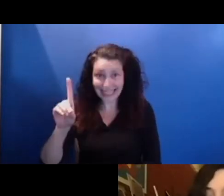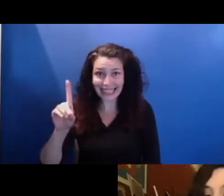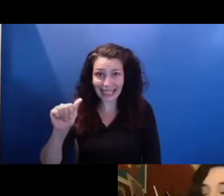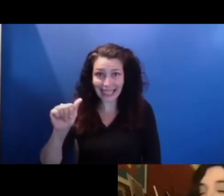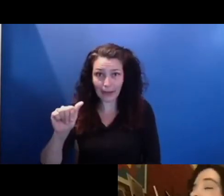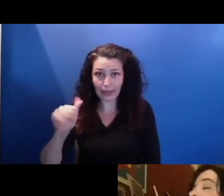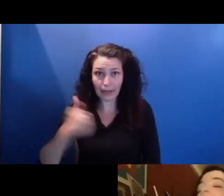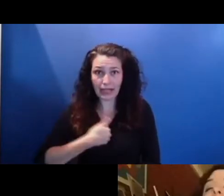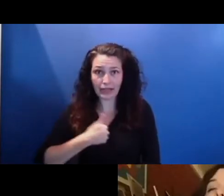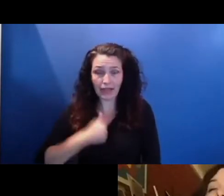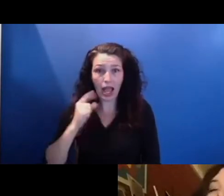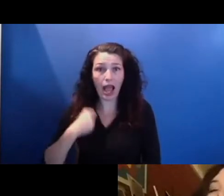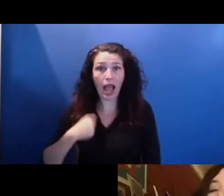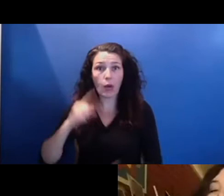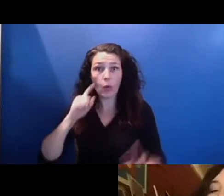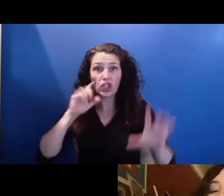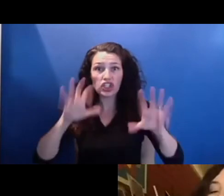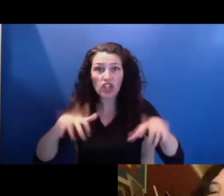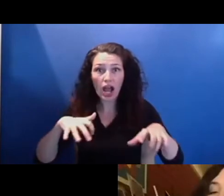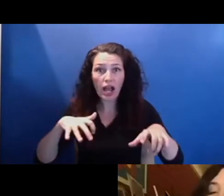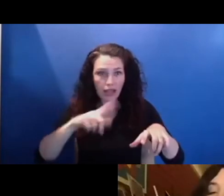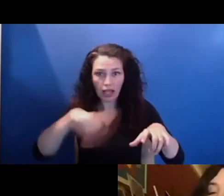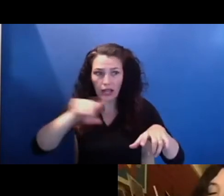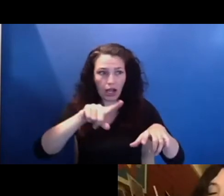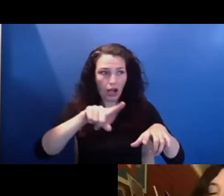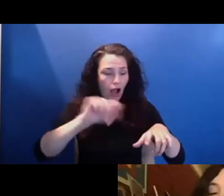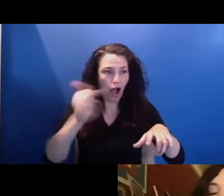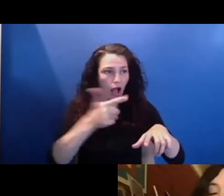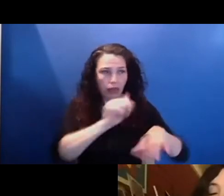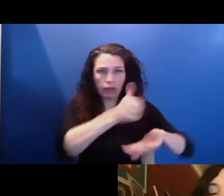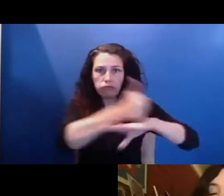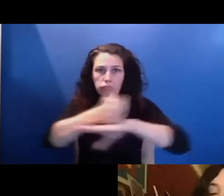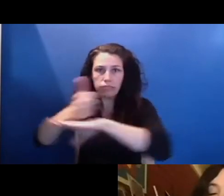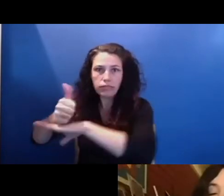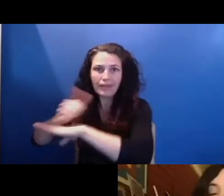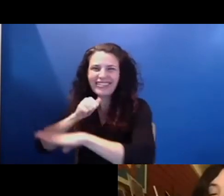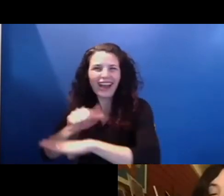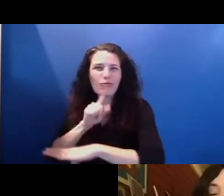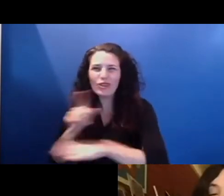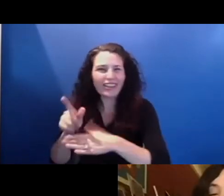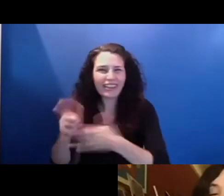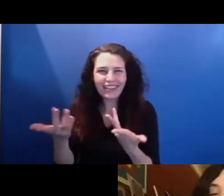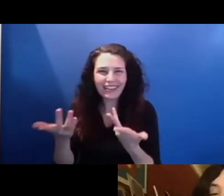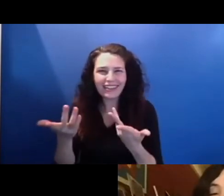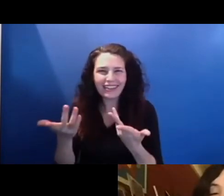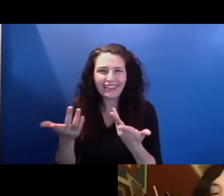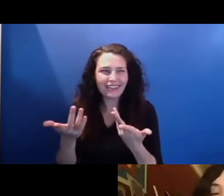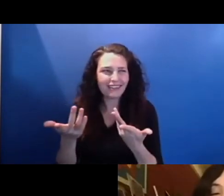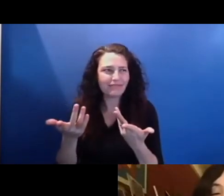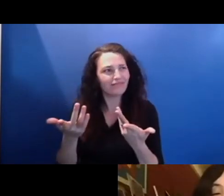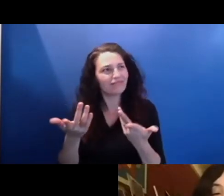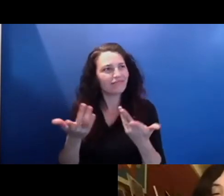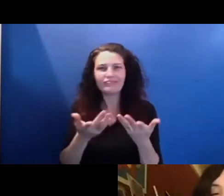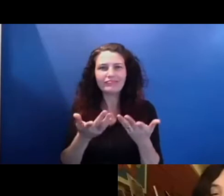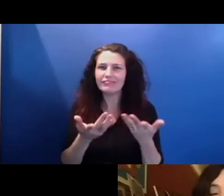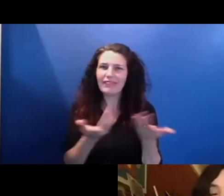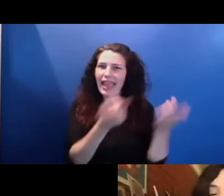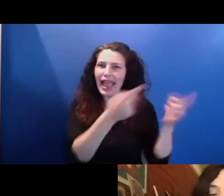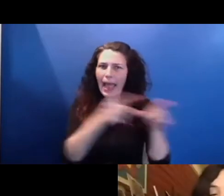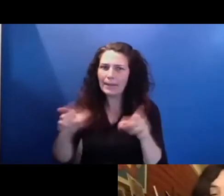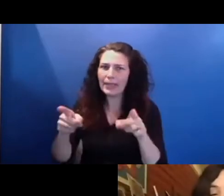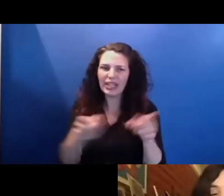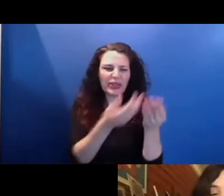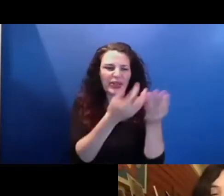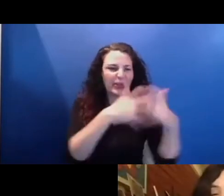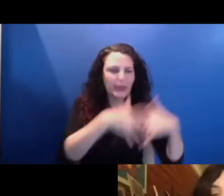place. I formed an organization, Shifting Creative Paradigms. At that point, it was more to create leadership roles for